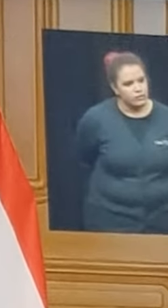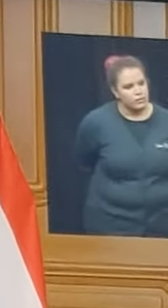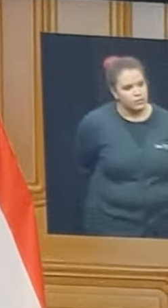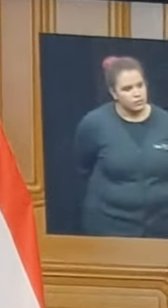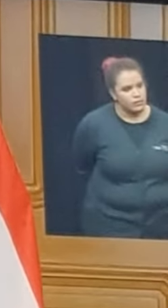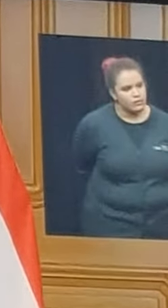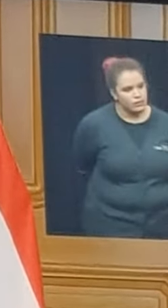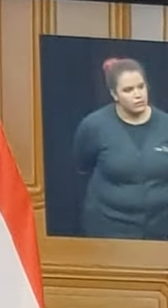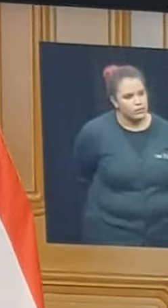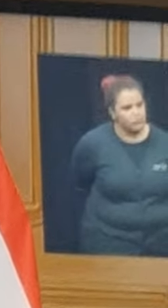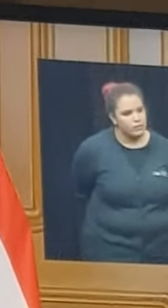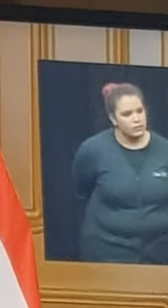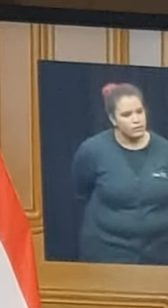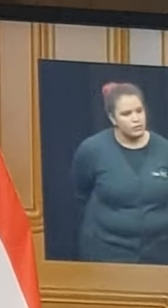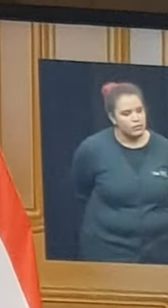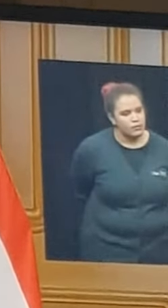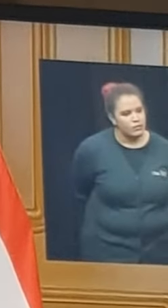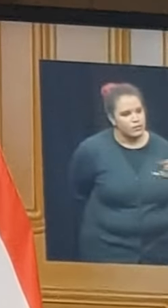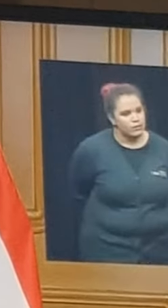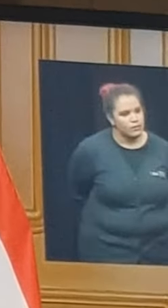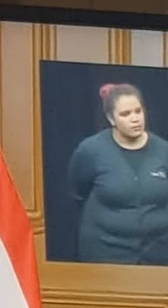You know that what you're doing is unethically,